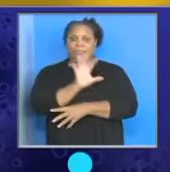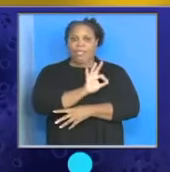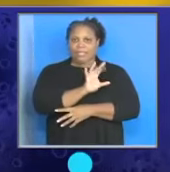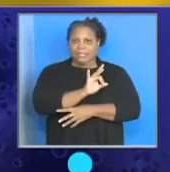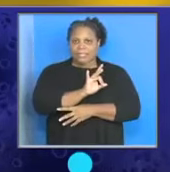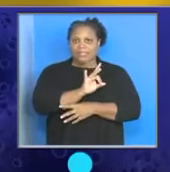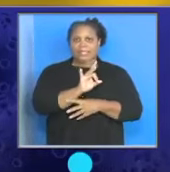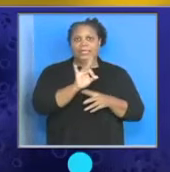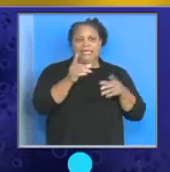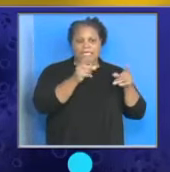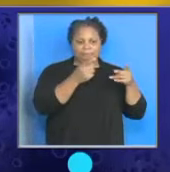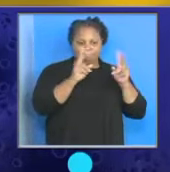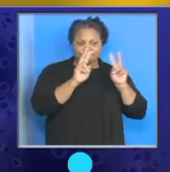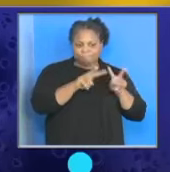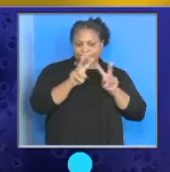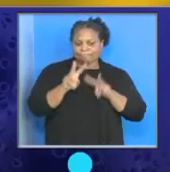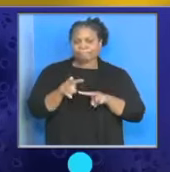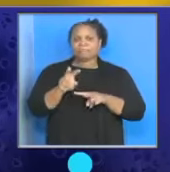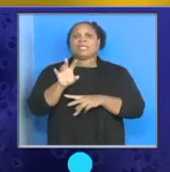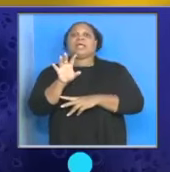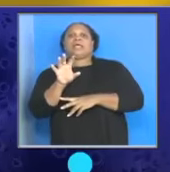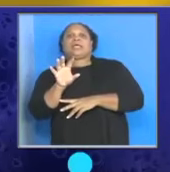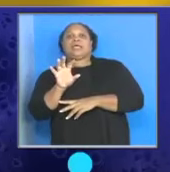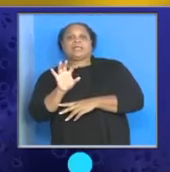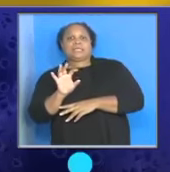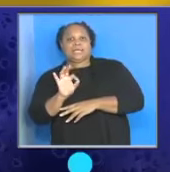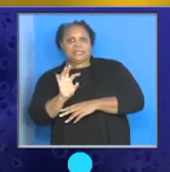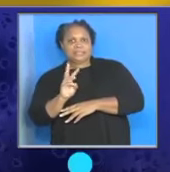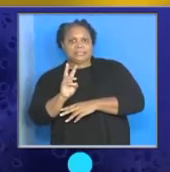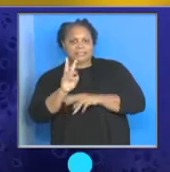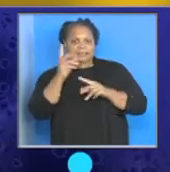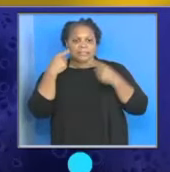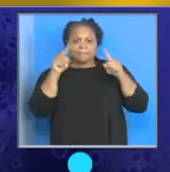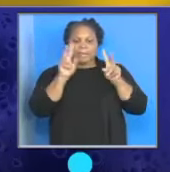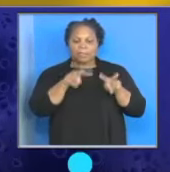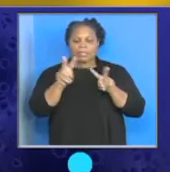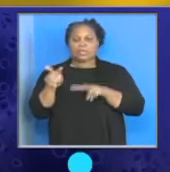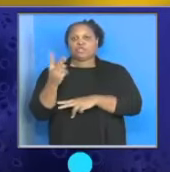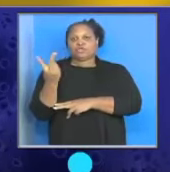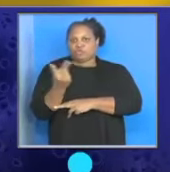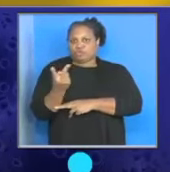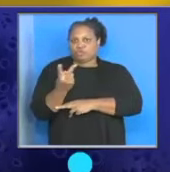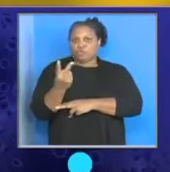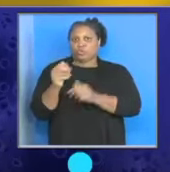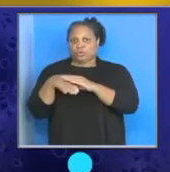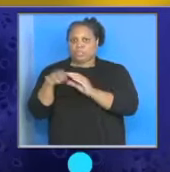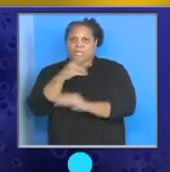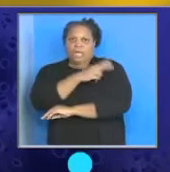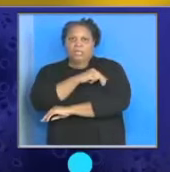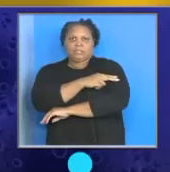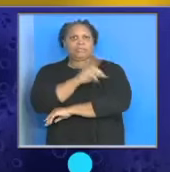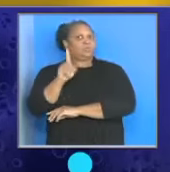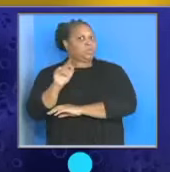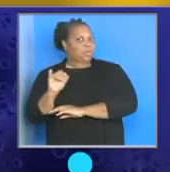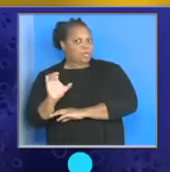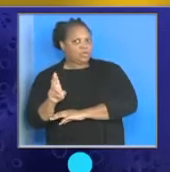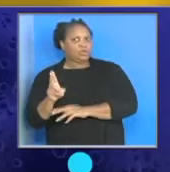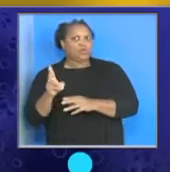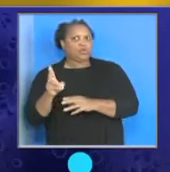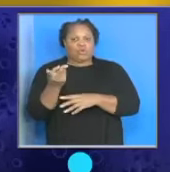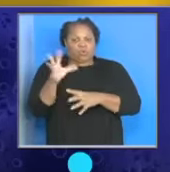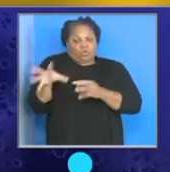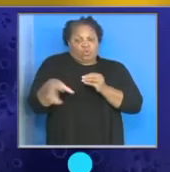active cases, of which 96 are under public health monitoring, and 2 are hospitalized, with 1 in critical care. A total